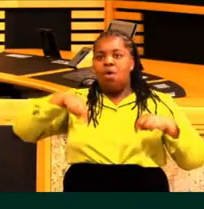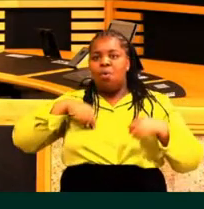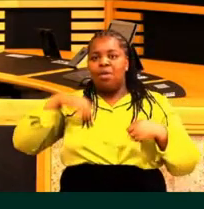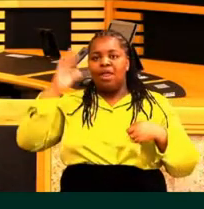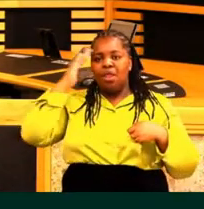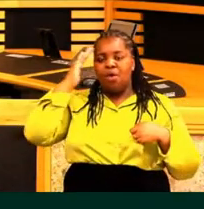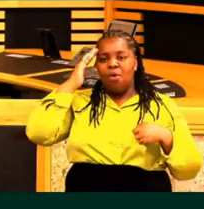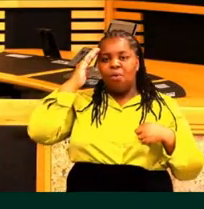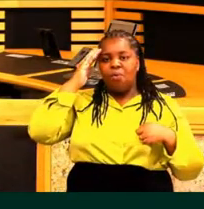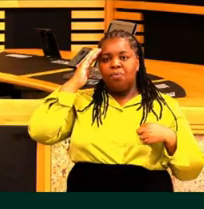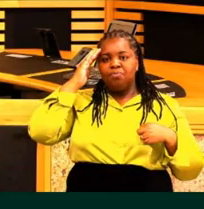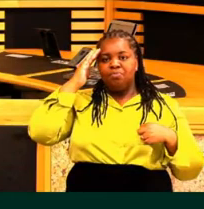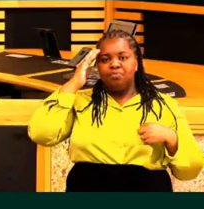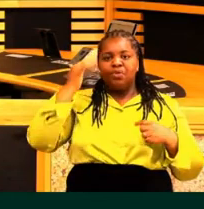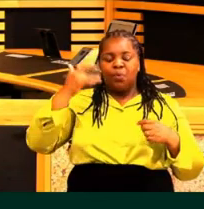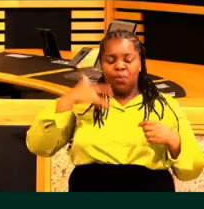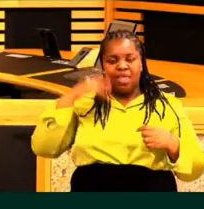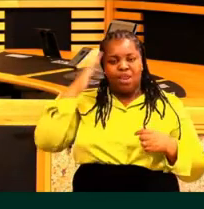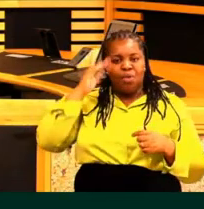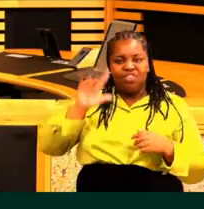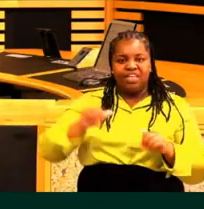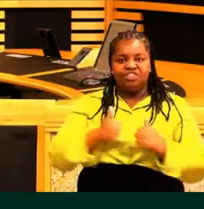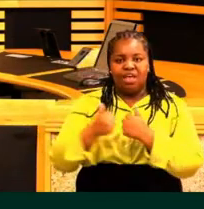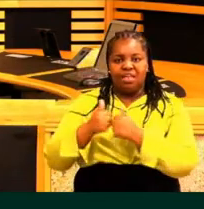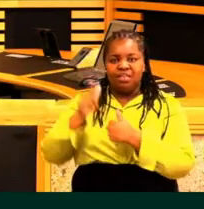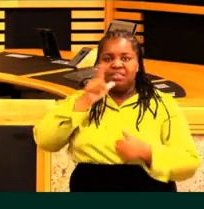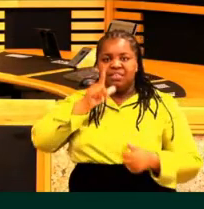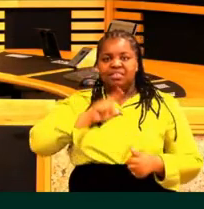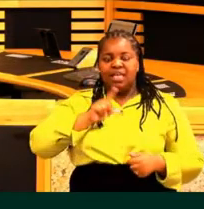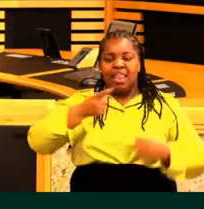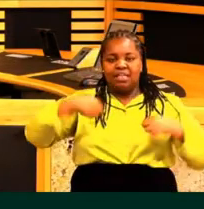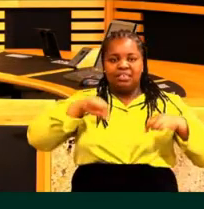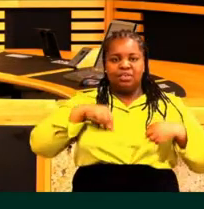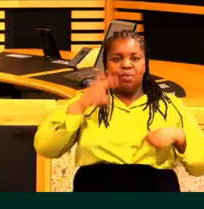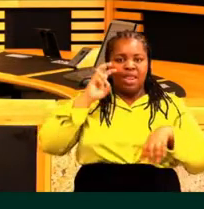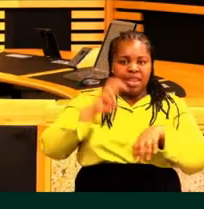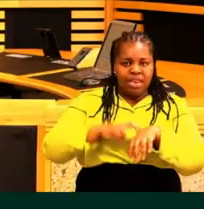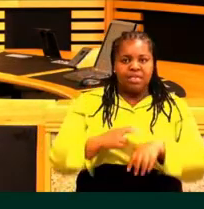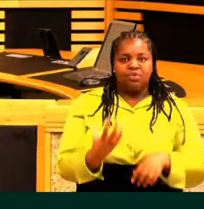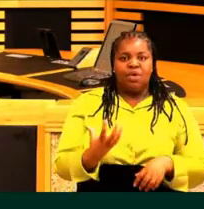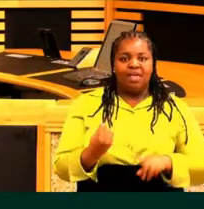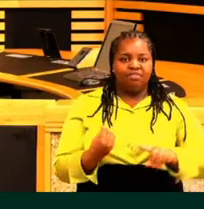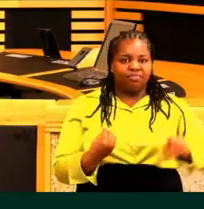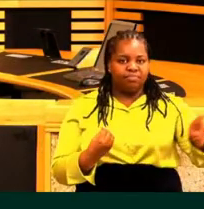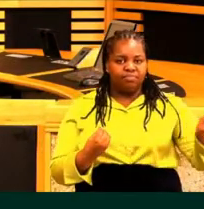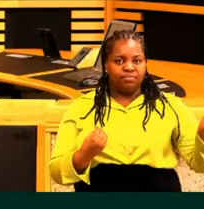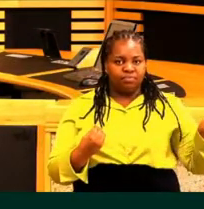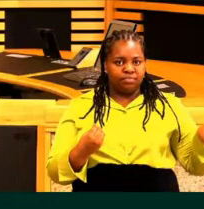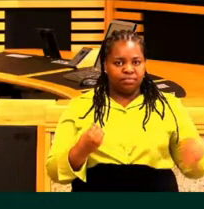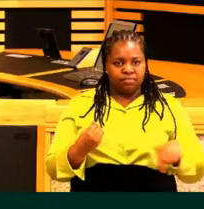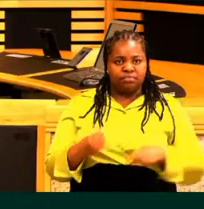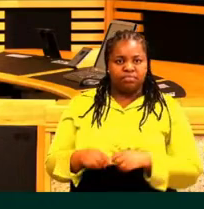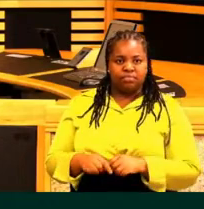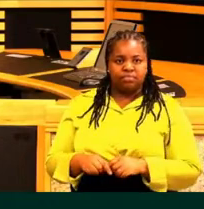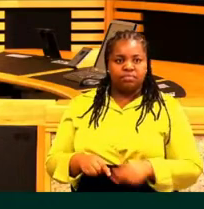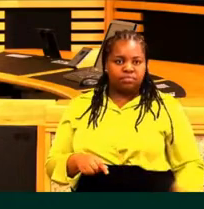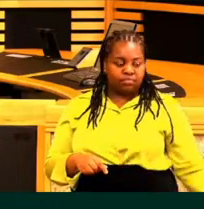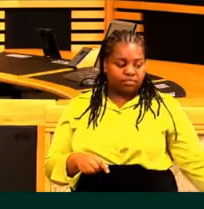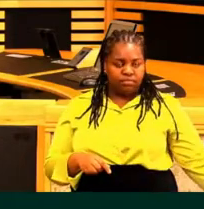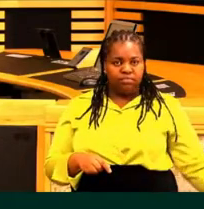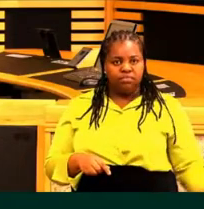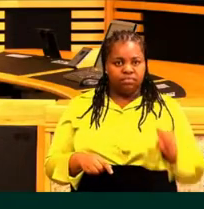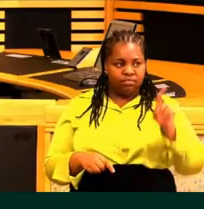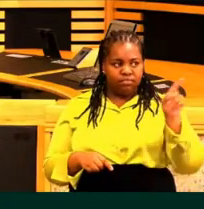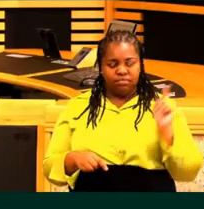acknowledge those challenges and point us that there is a need for promised interventions thus the